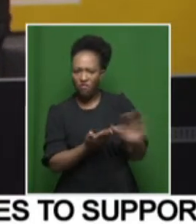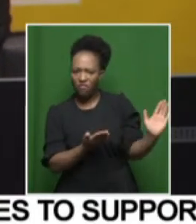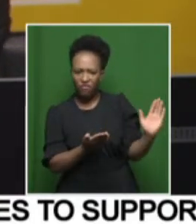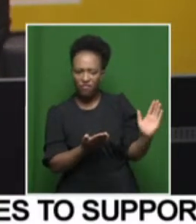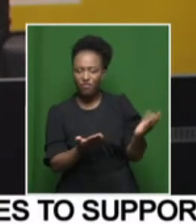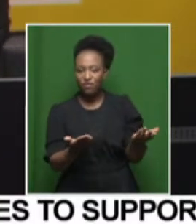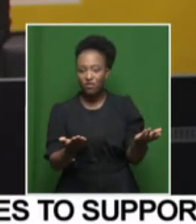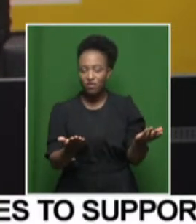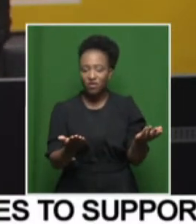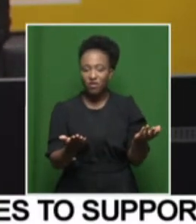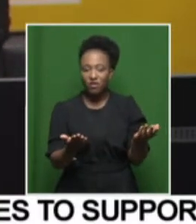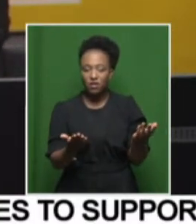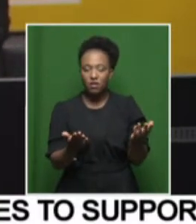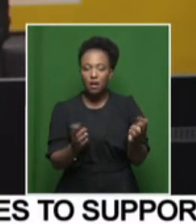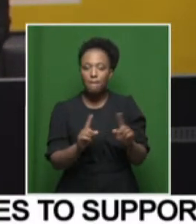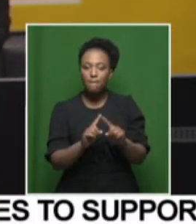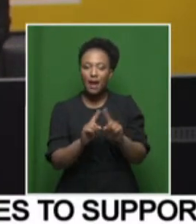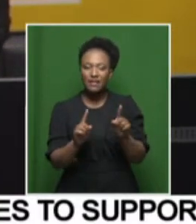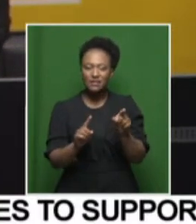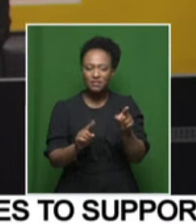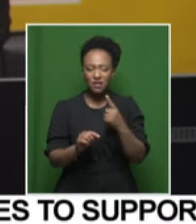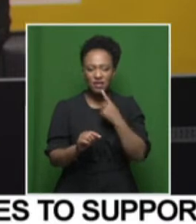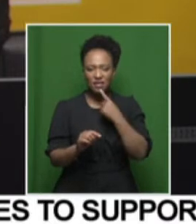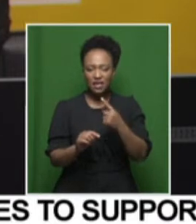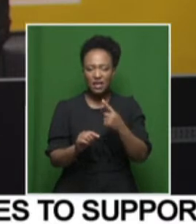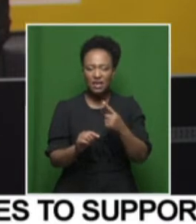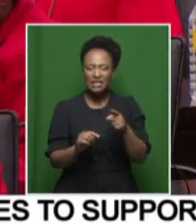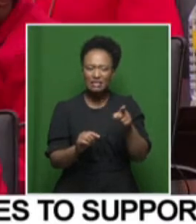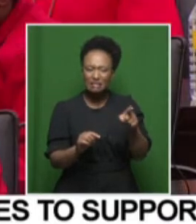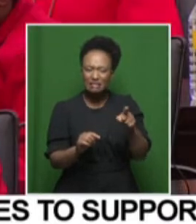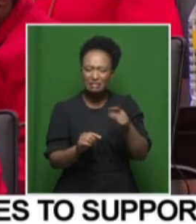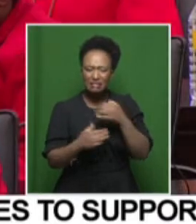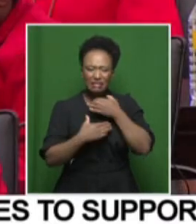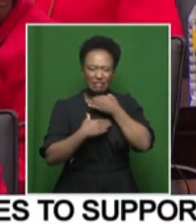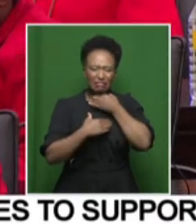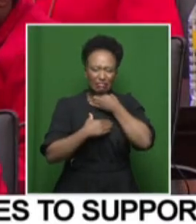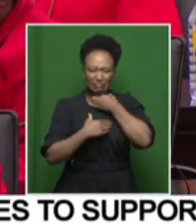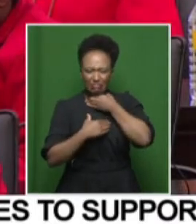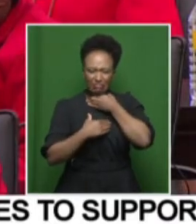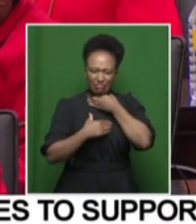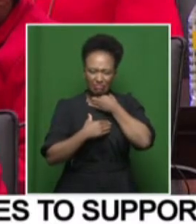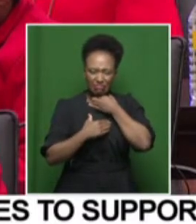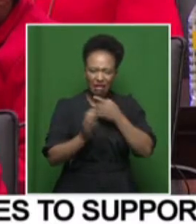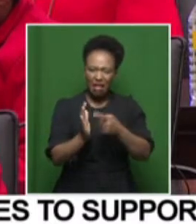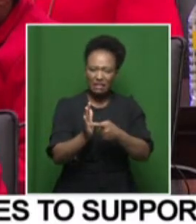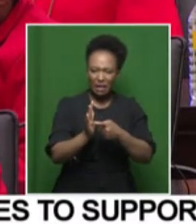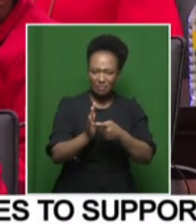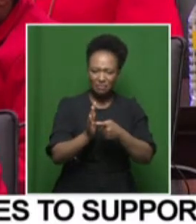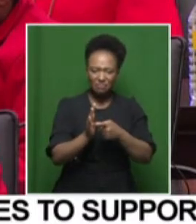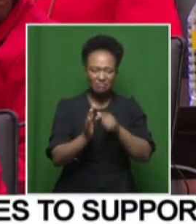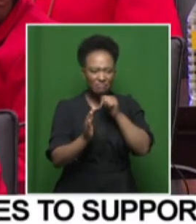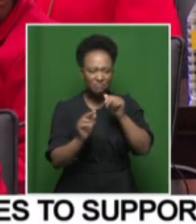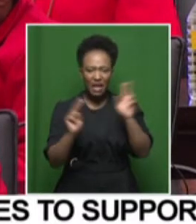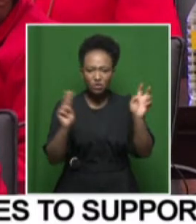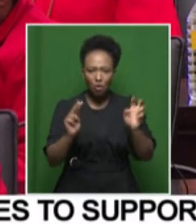there's a component of it which they call distressed debt. Whatever Eskom can do,